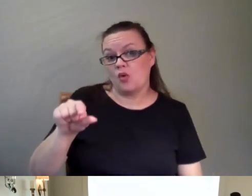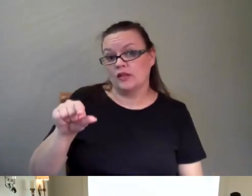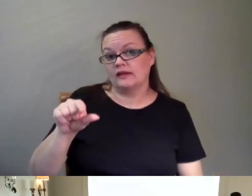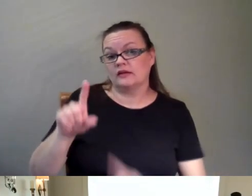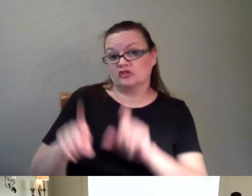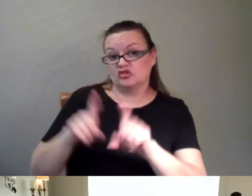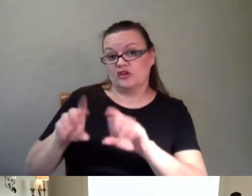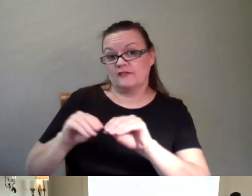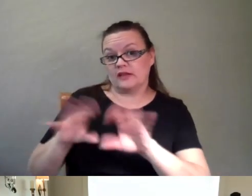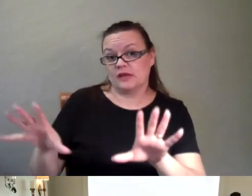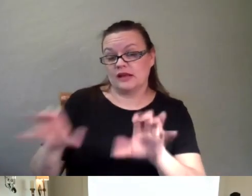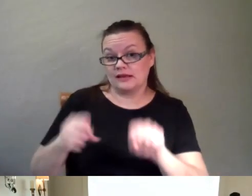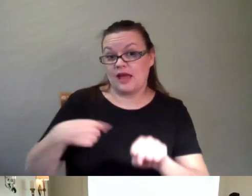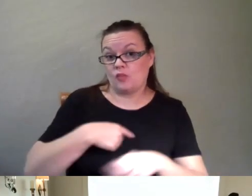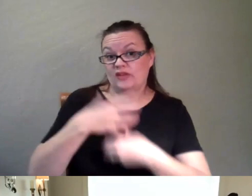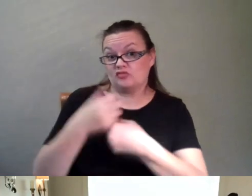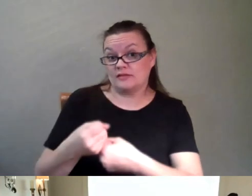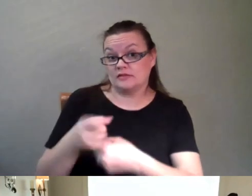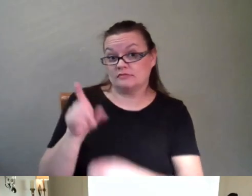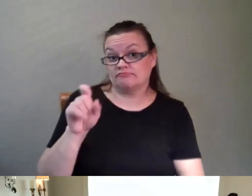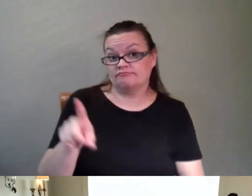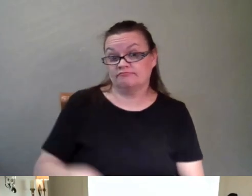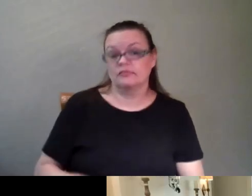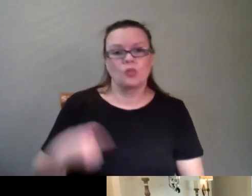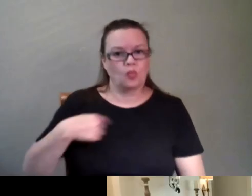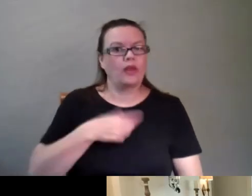polling now and in the future as we have in the past?